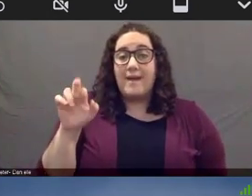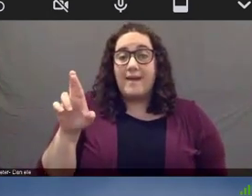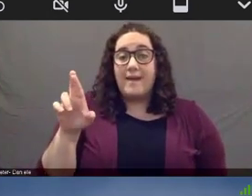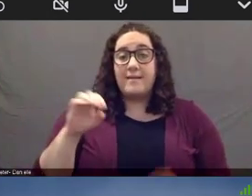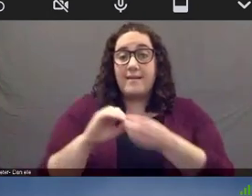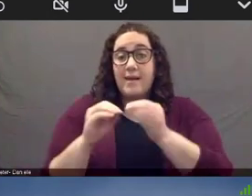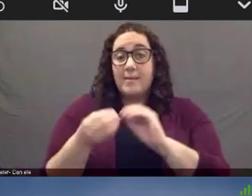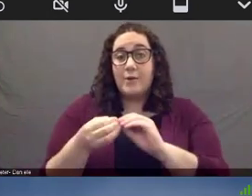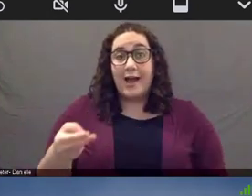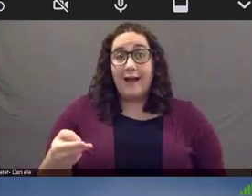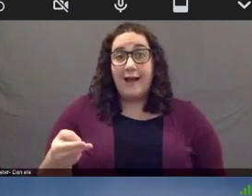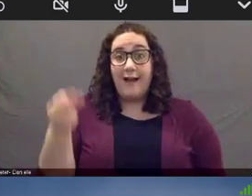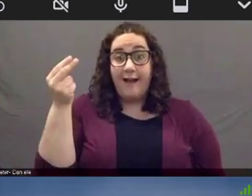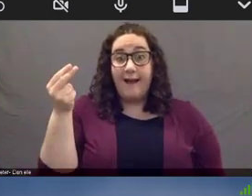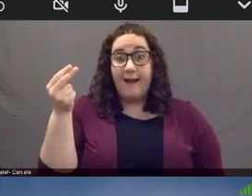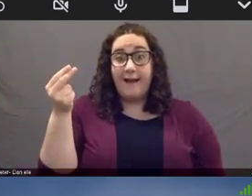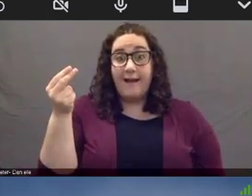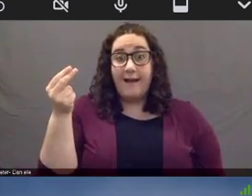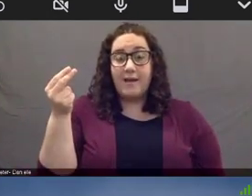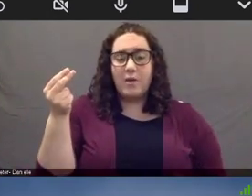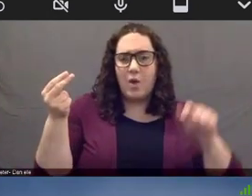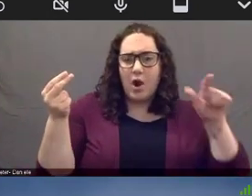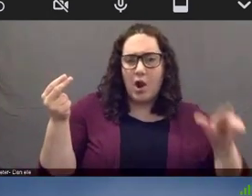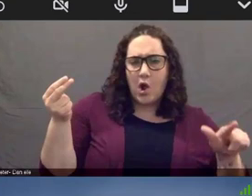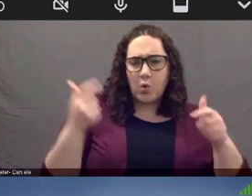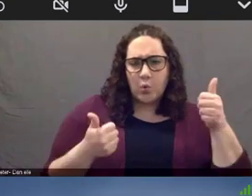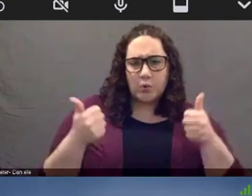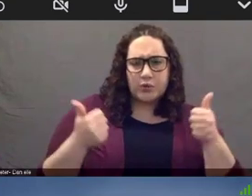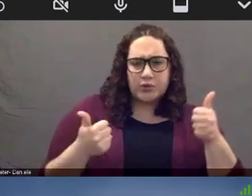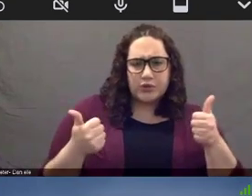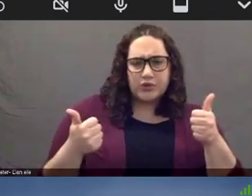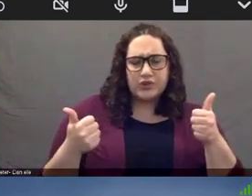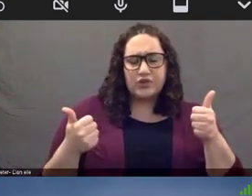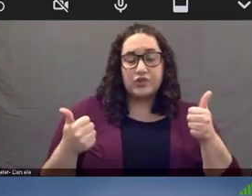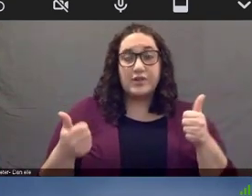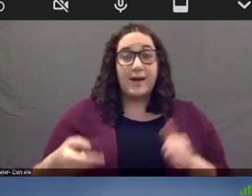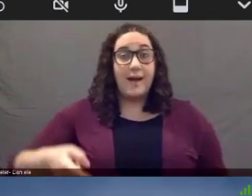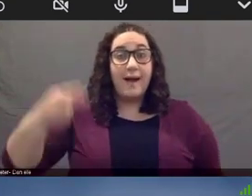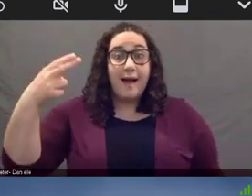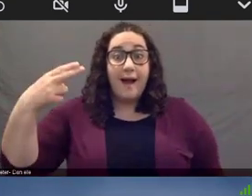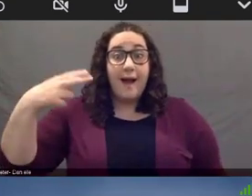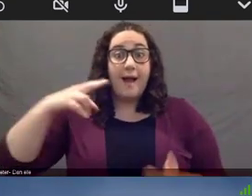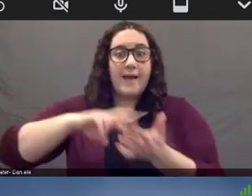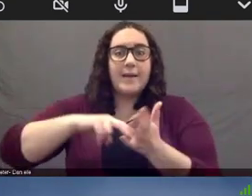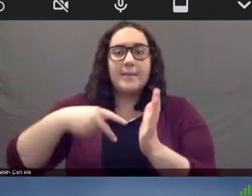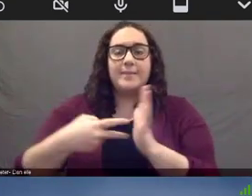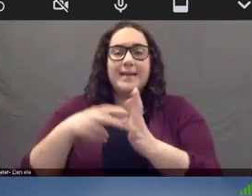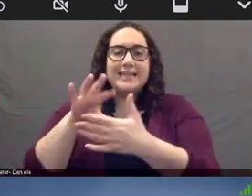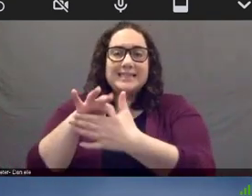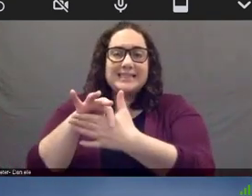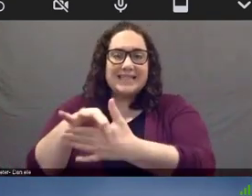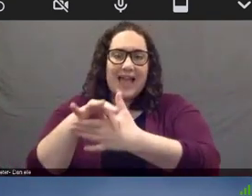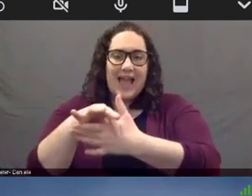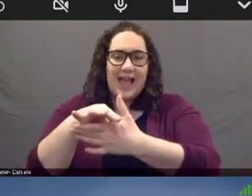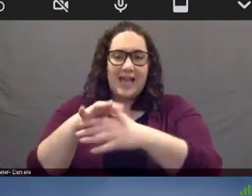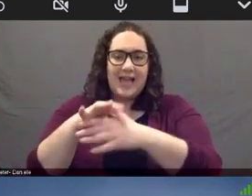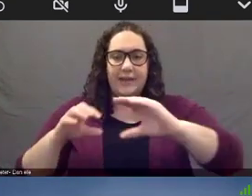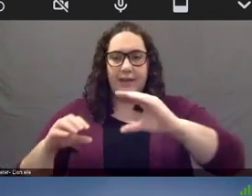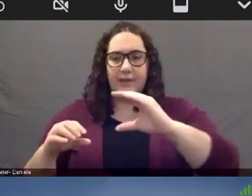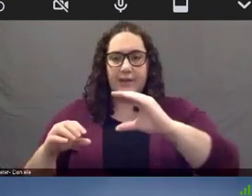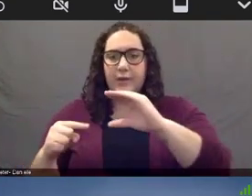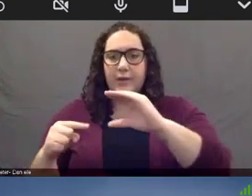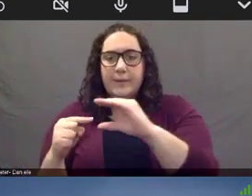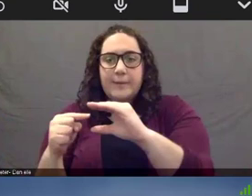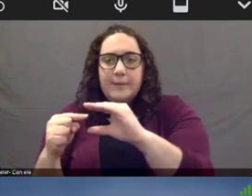So this is like the steak, the center of the steak here, hopefully is not brown, but maybe it's just pink instead of red, right?